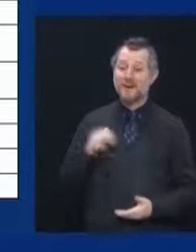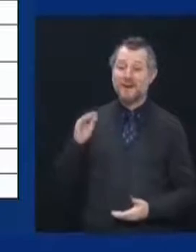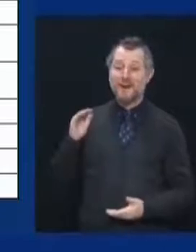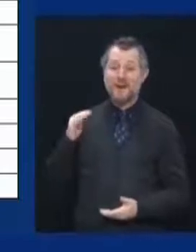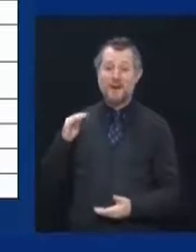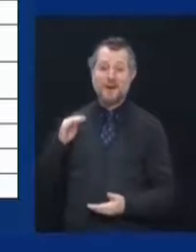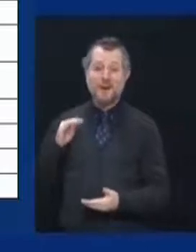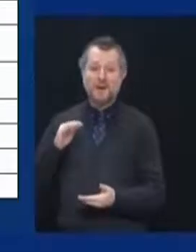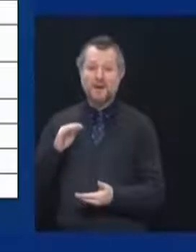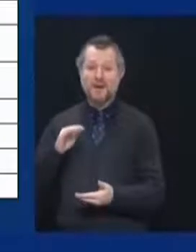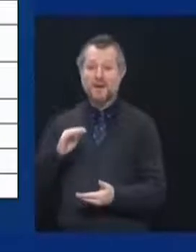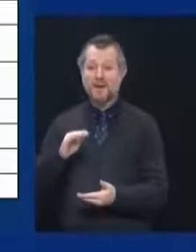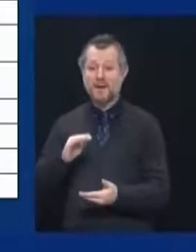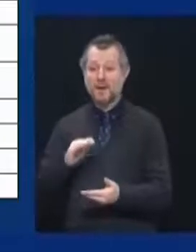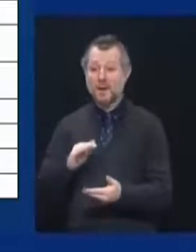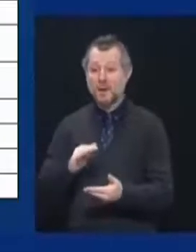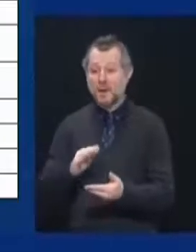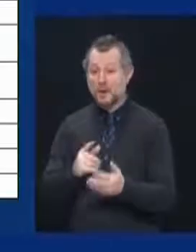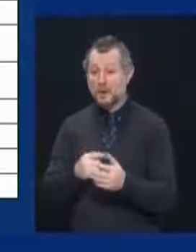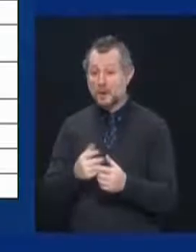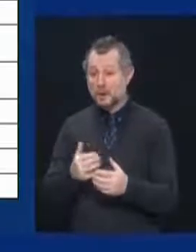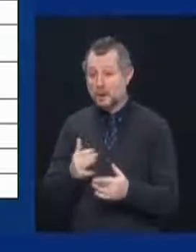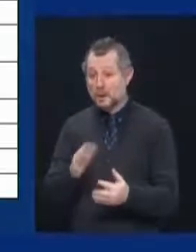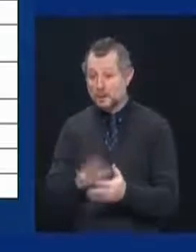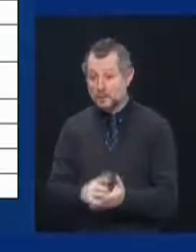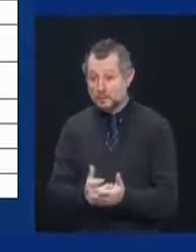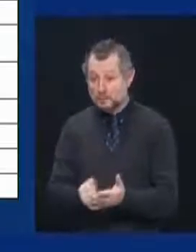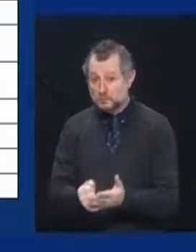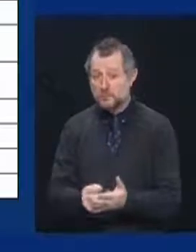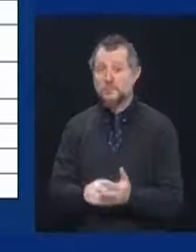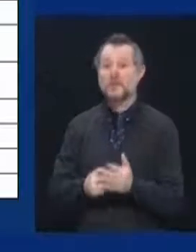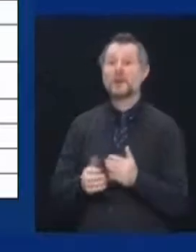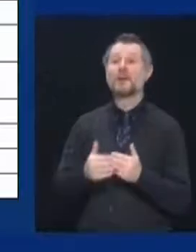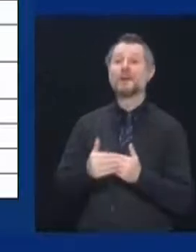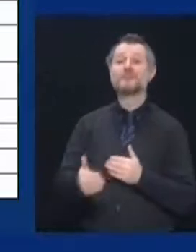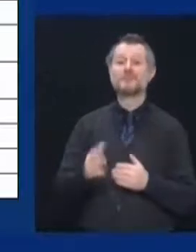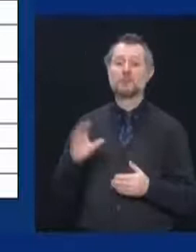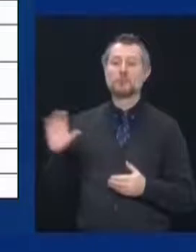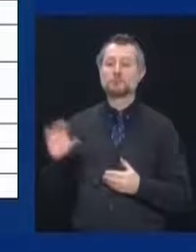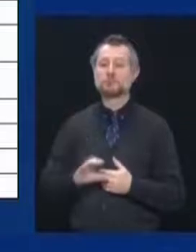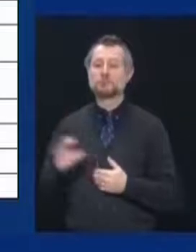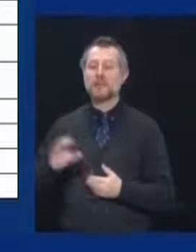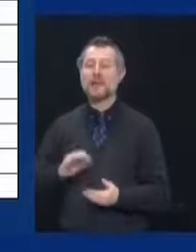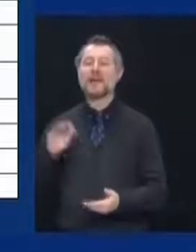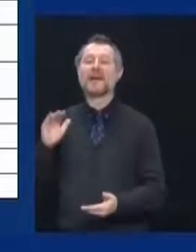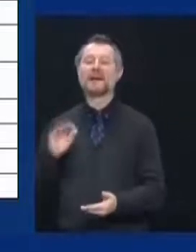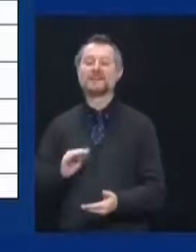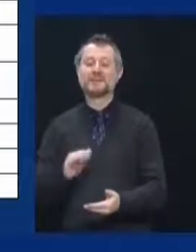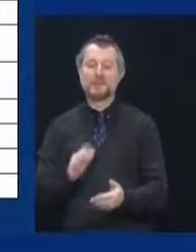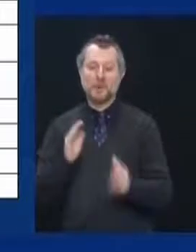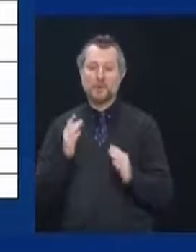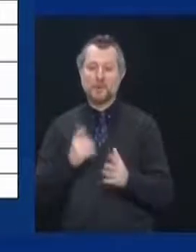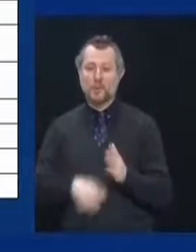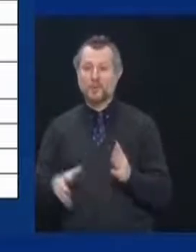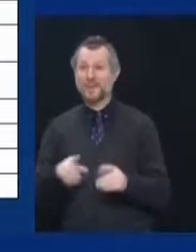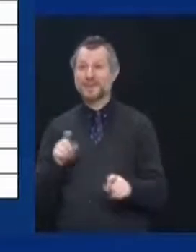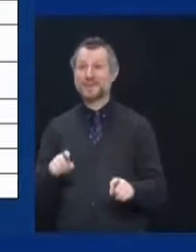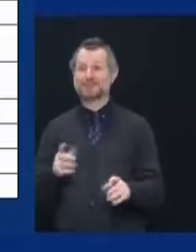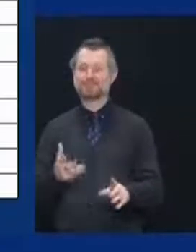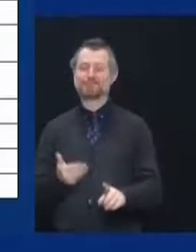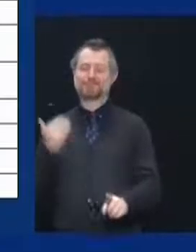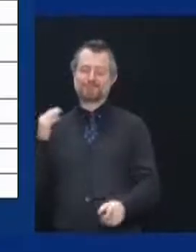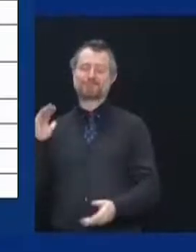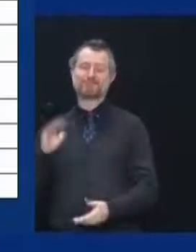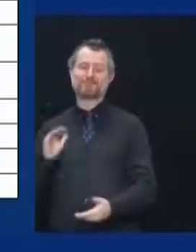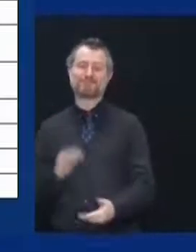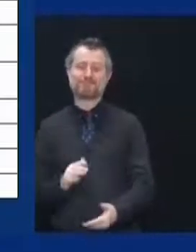and then they're going to be getting very little going forward compared to the need. That's the floodgate in the